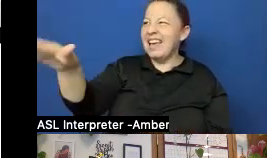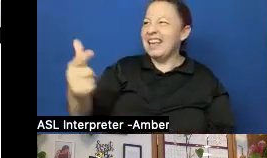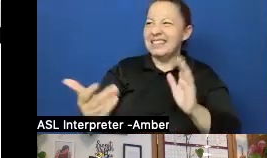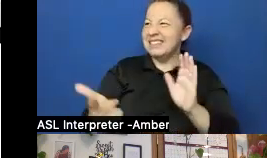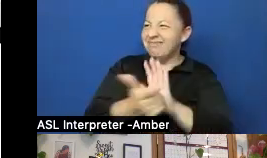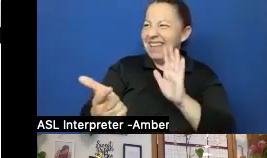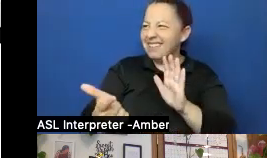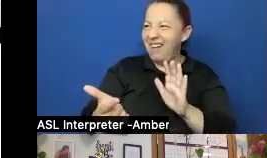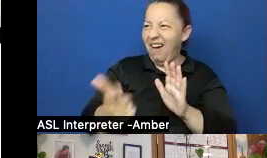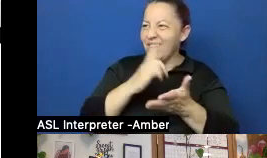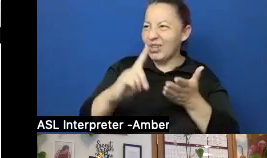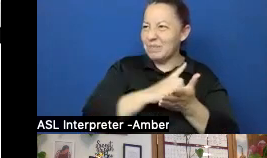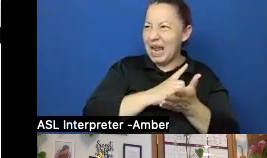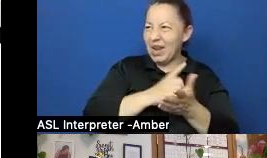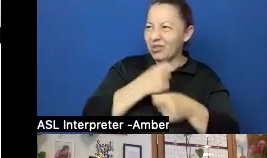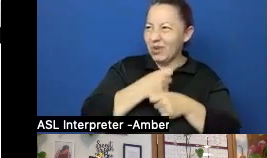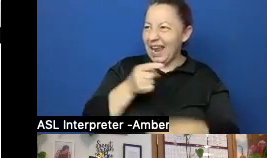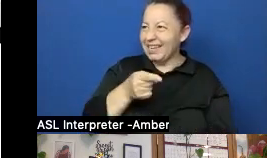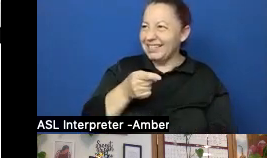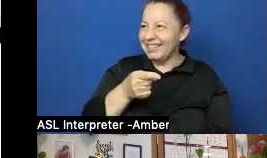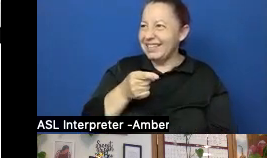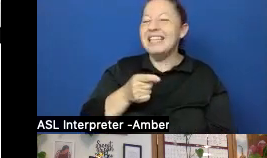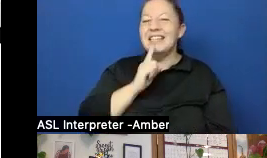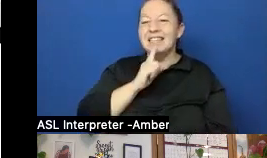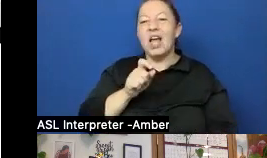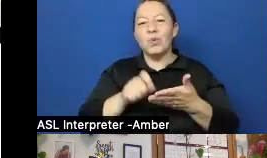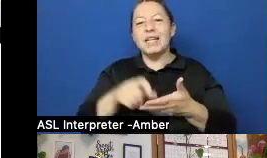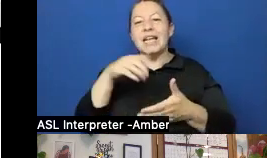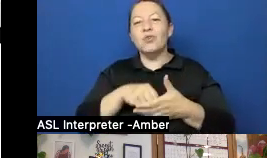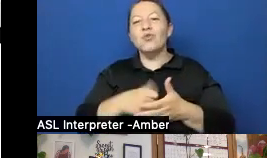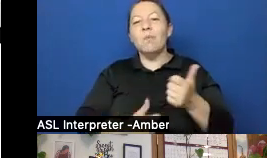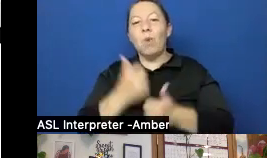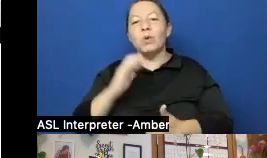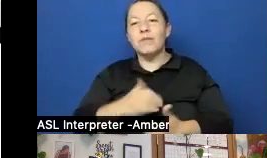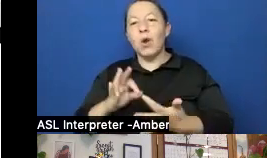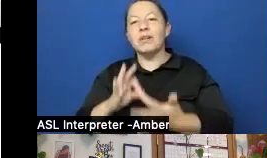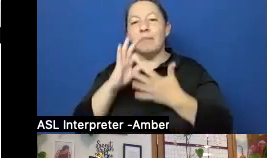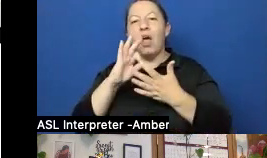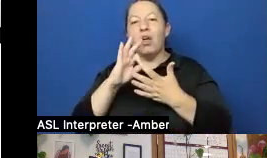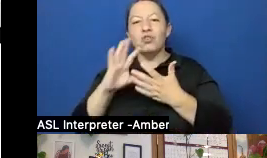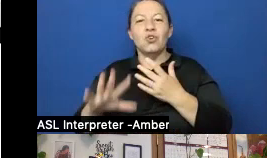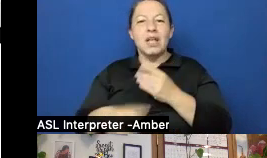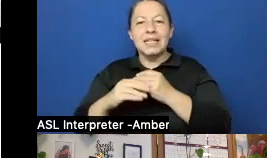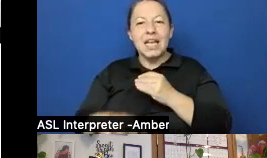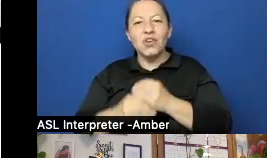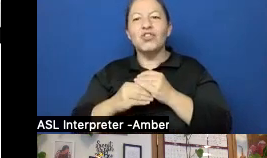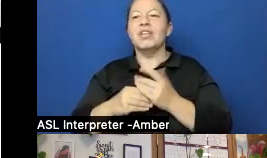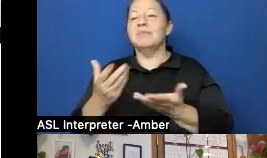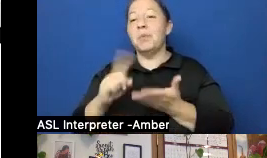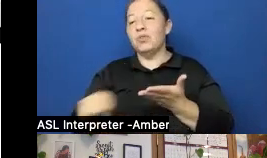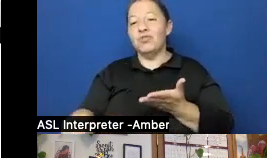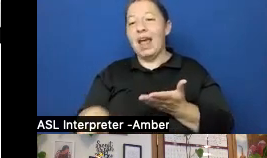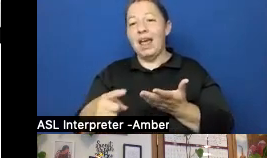to discriminate. And so it's written into most of our special conditions. I mean, you might want to double check or circle back, but